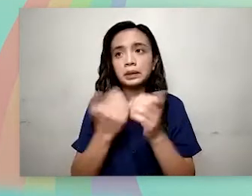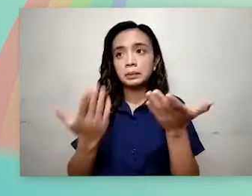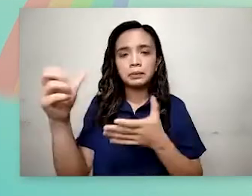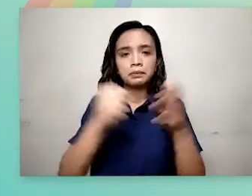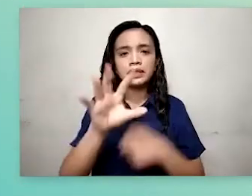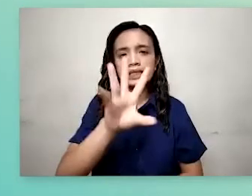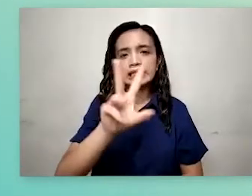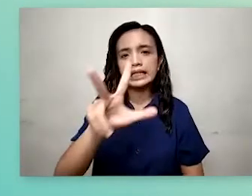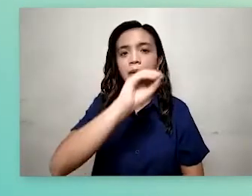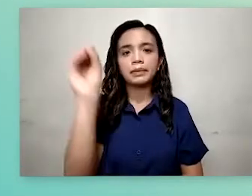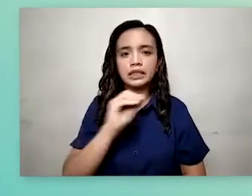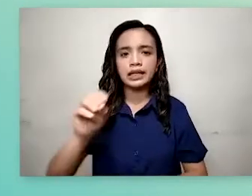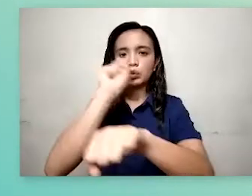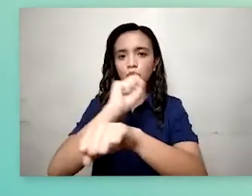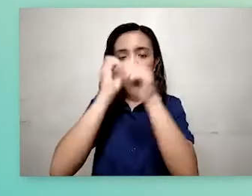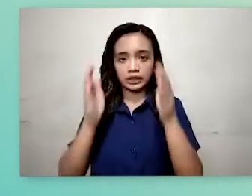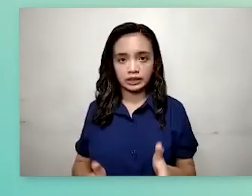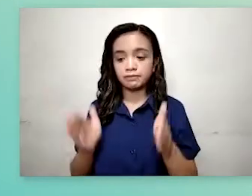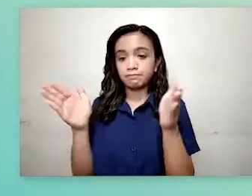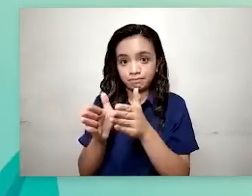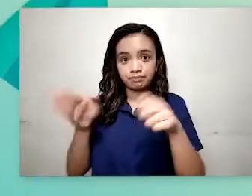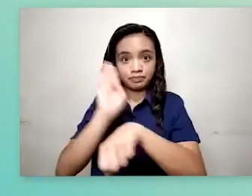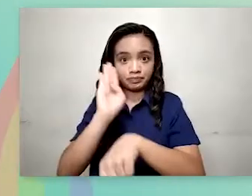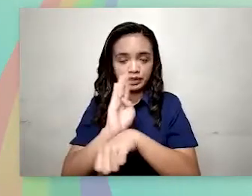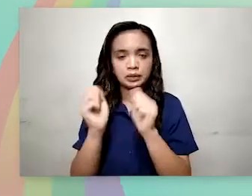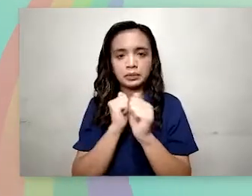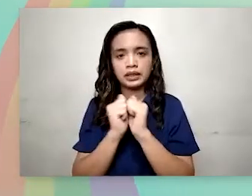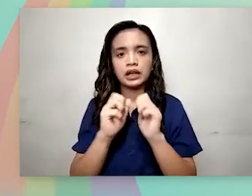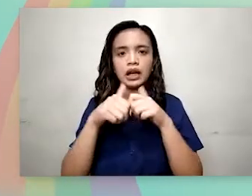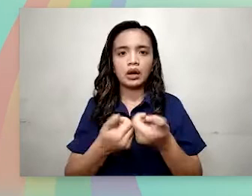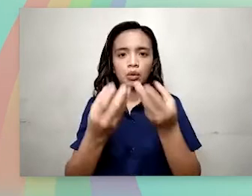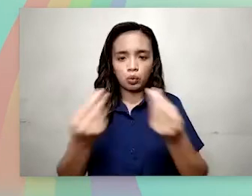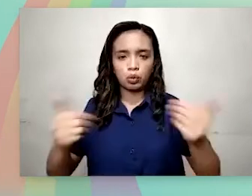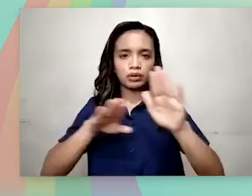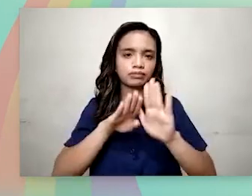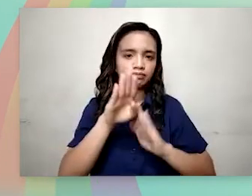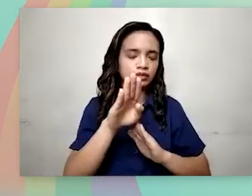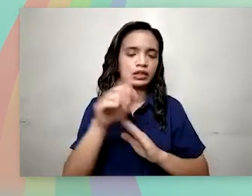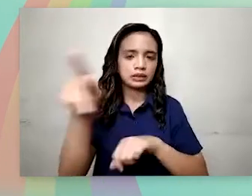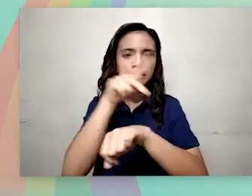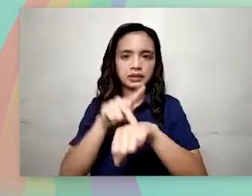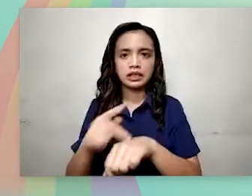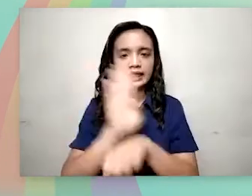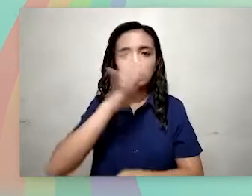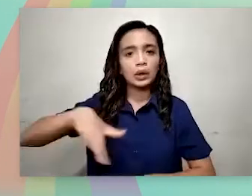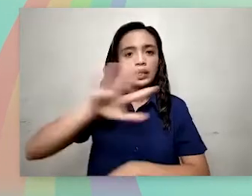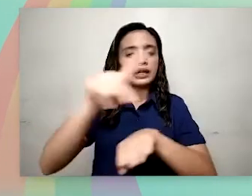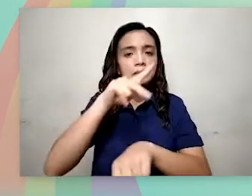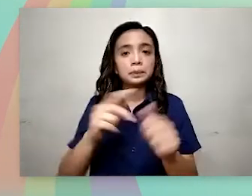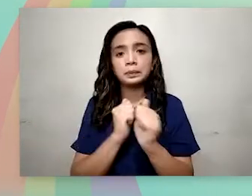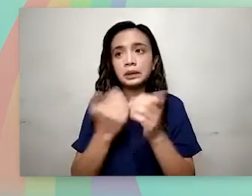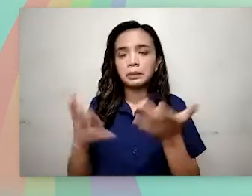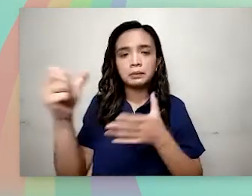in the country, which employ approximately 63% of our workforce. MSMEs have been identified as the key to inclusive